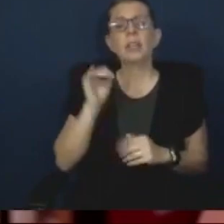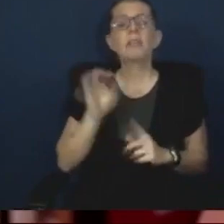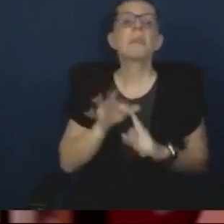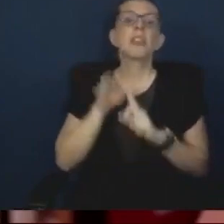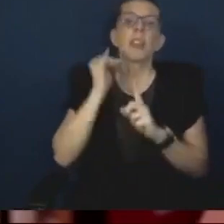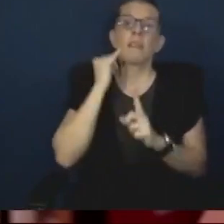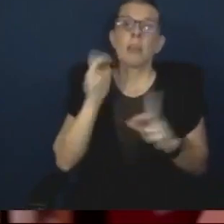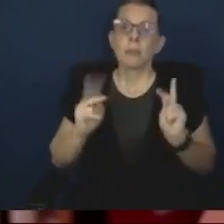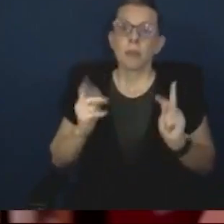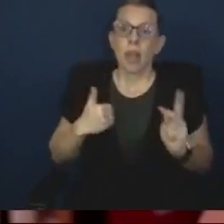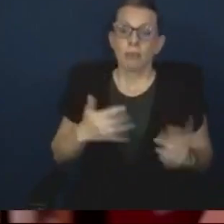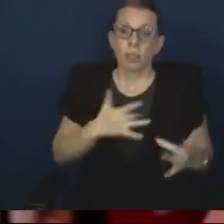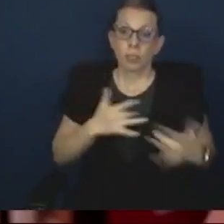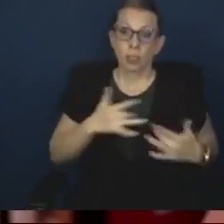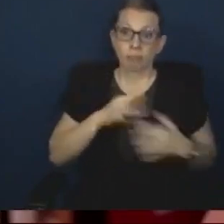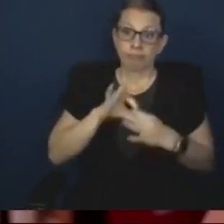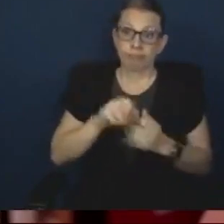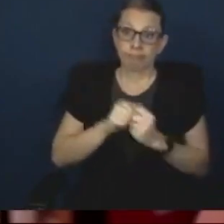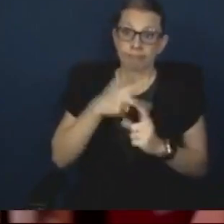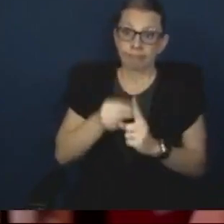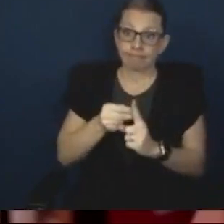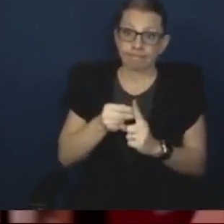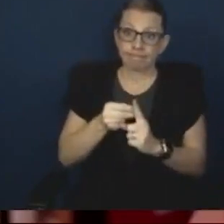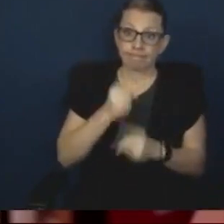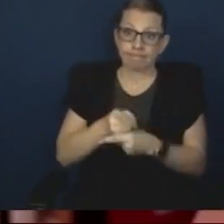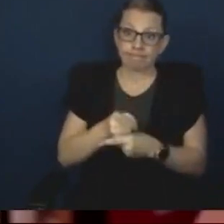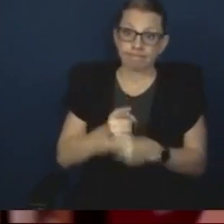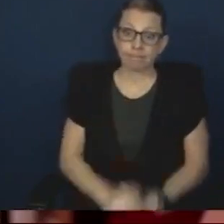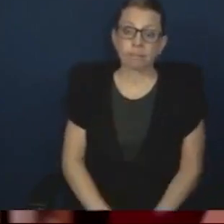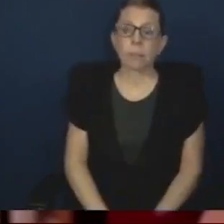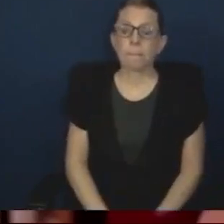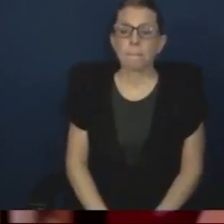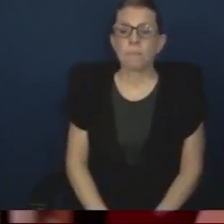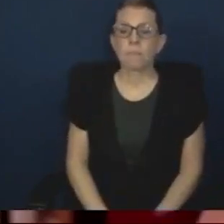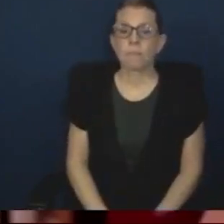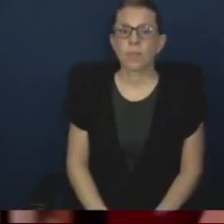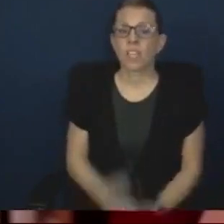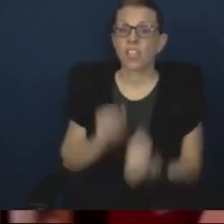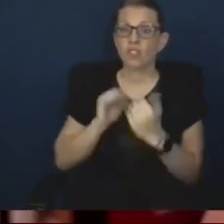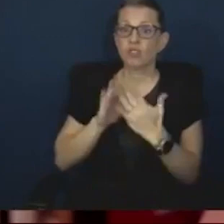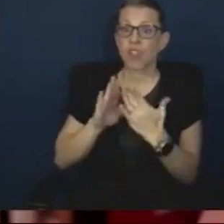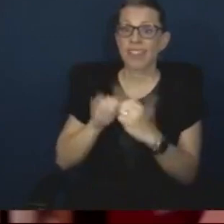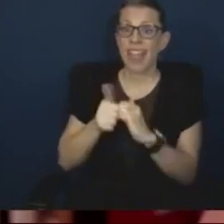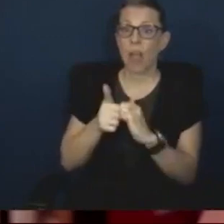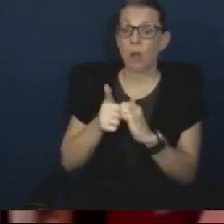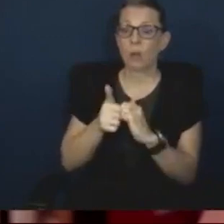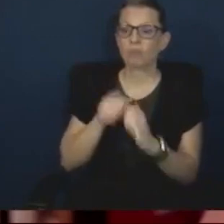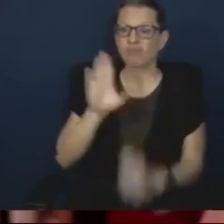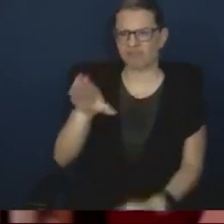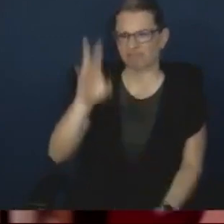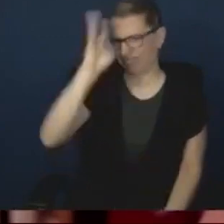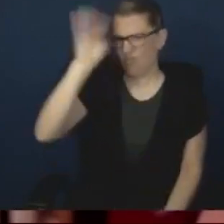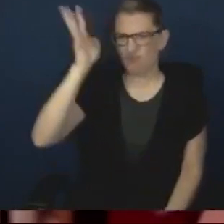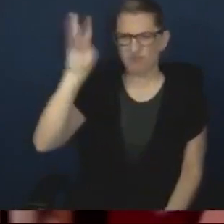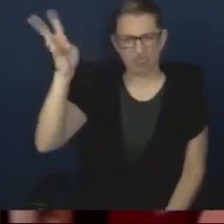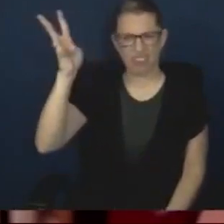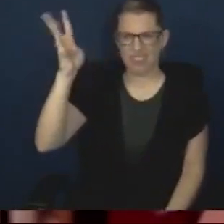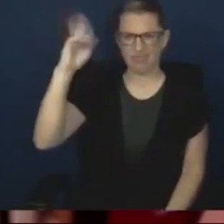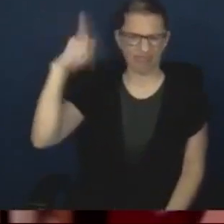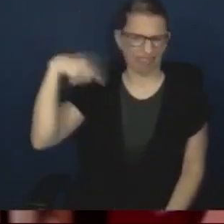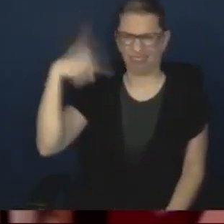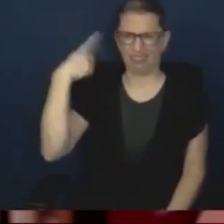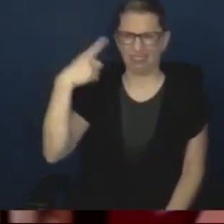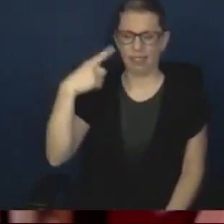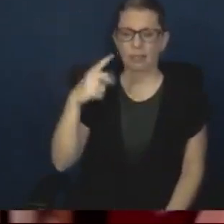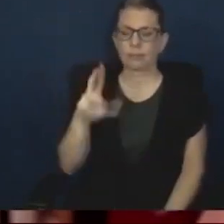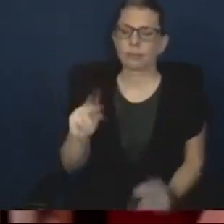about vaccination, right? The way to address them is not to say, you're out of your mind, you're crazy. No,